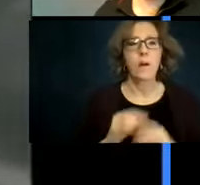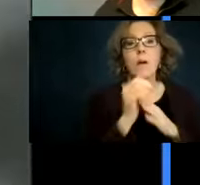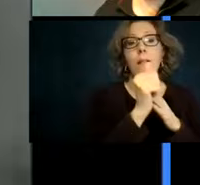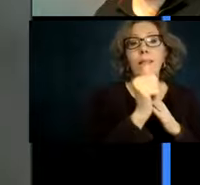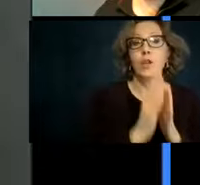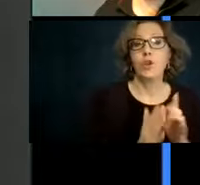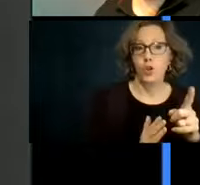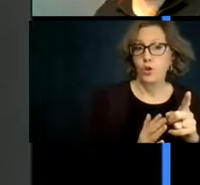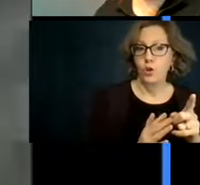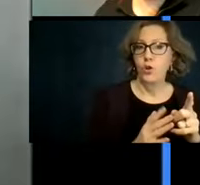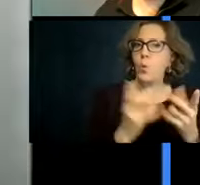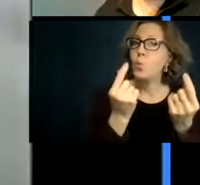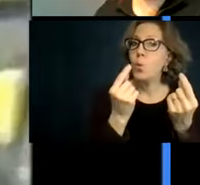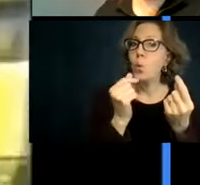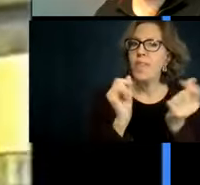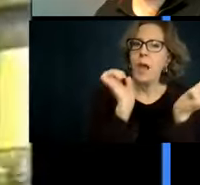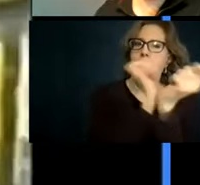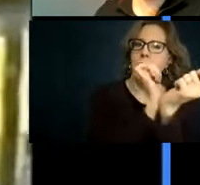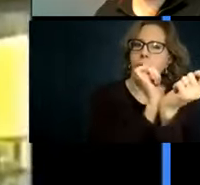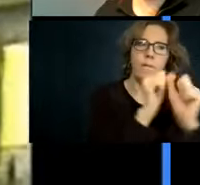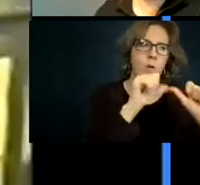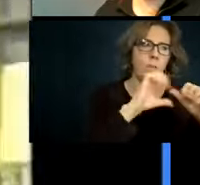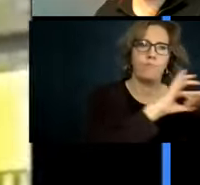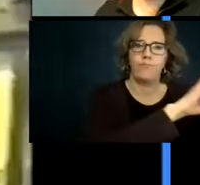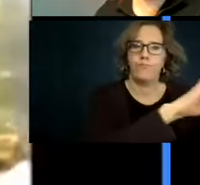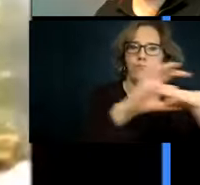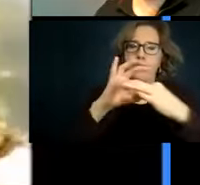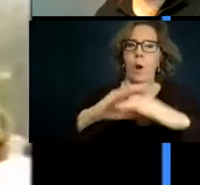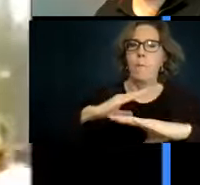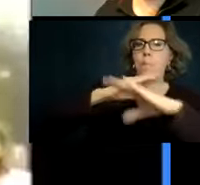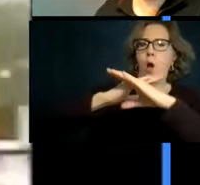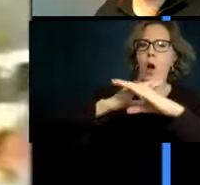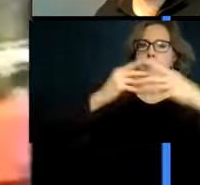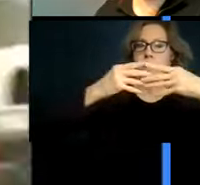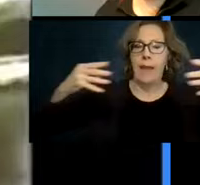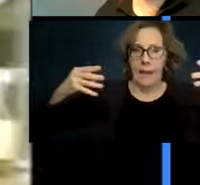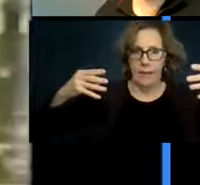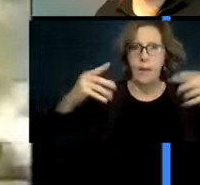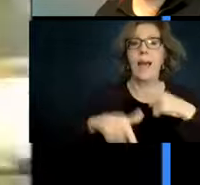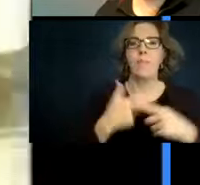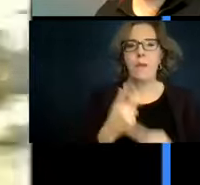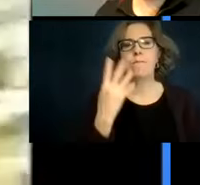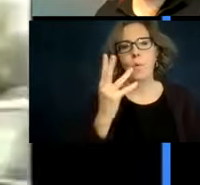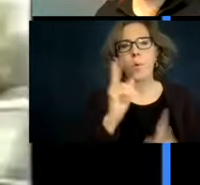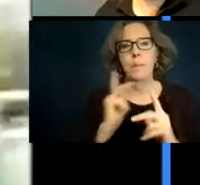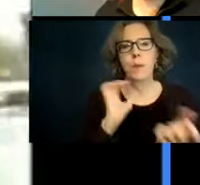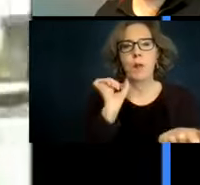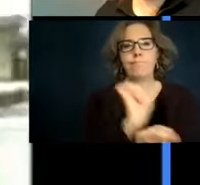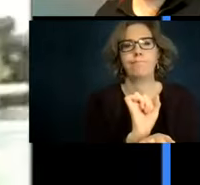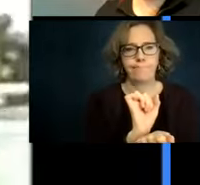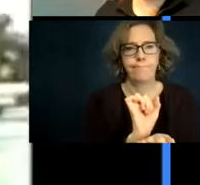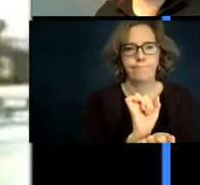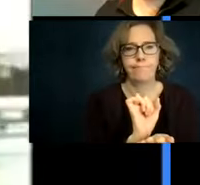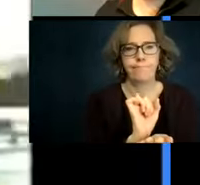of handcuffing themselves together, blocking the statehouse main gate, got four of them arrested. I mean, we don't